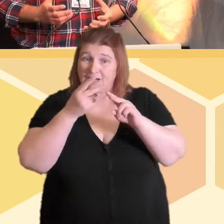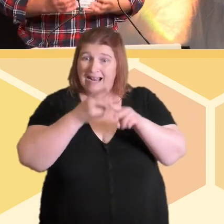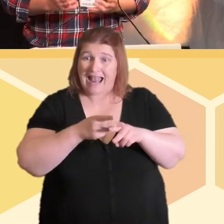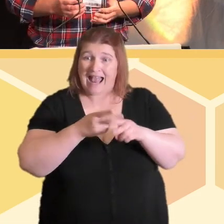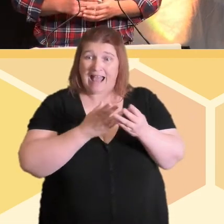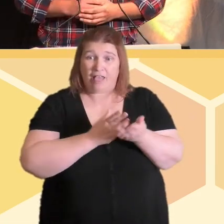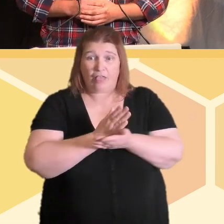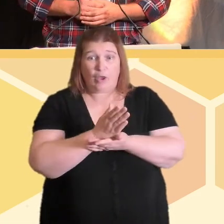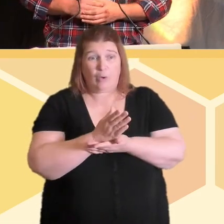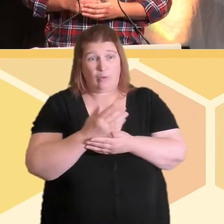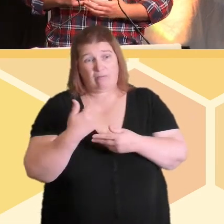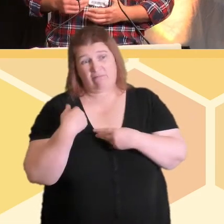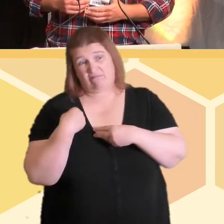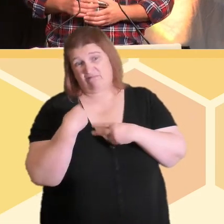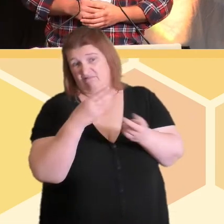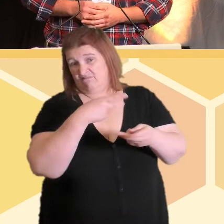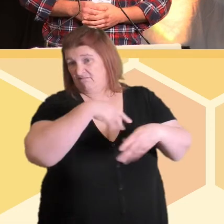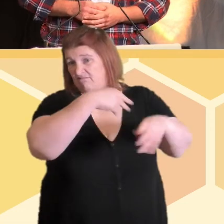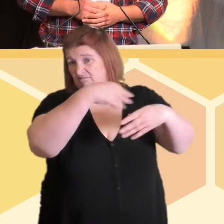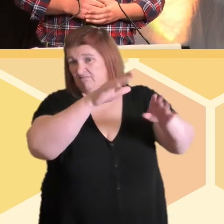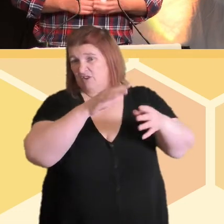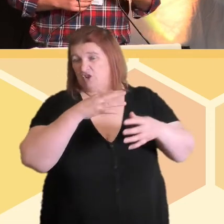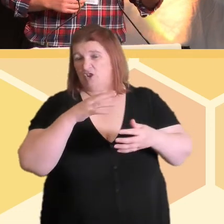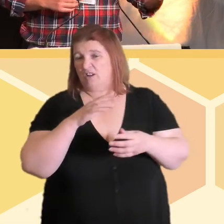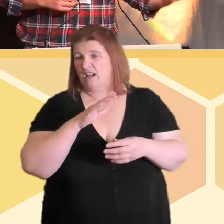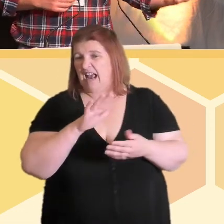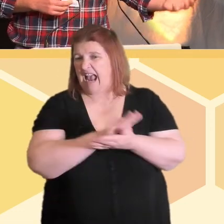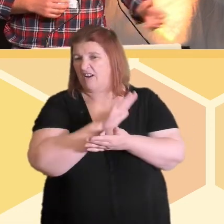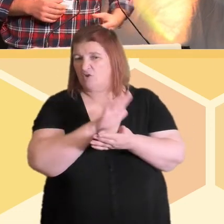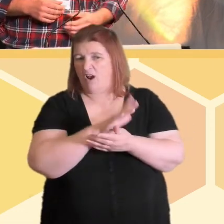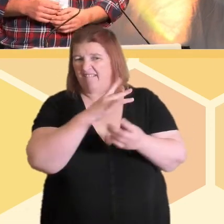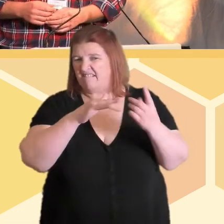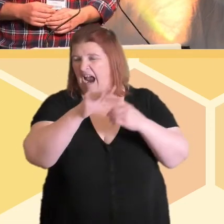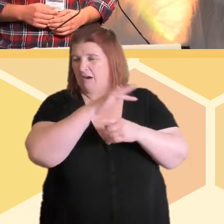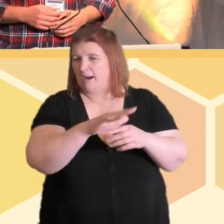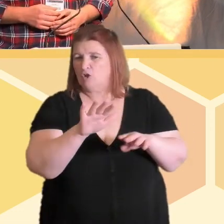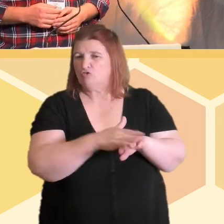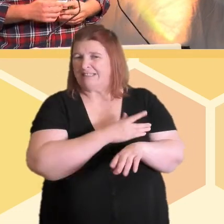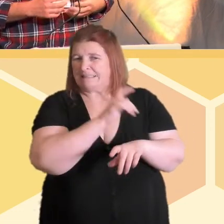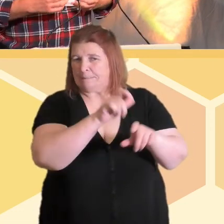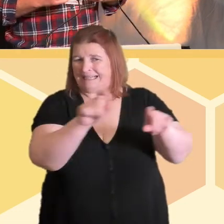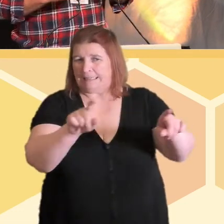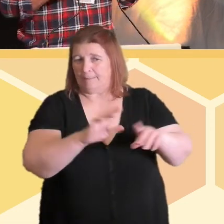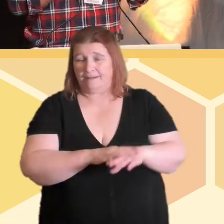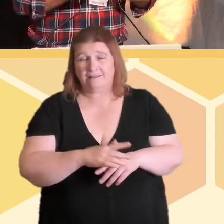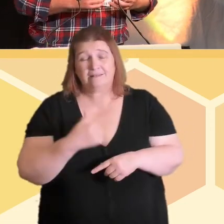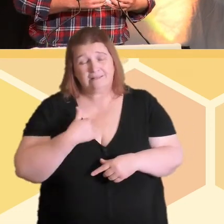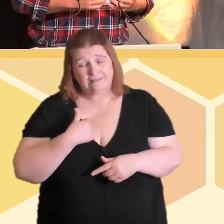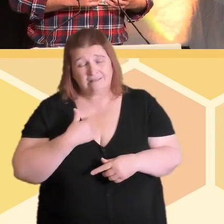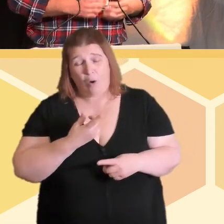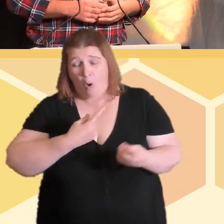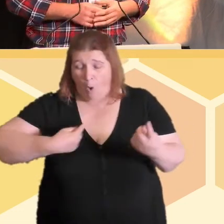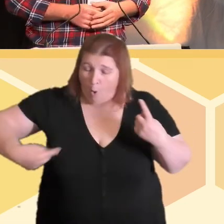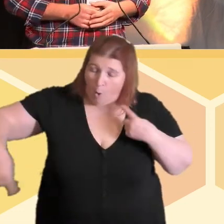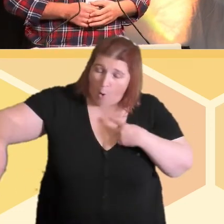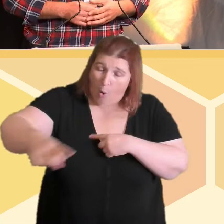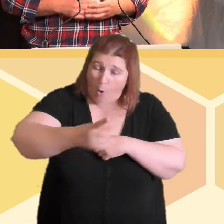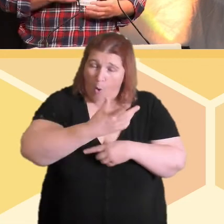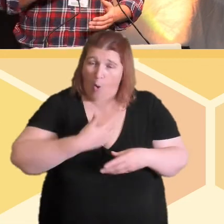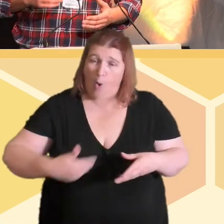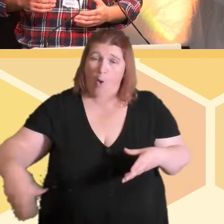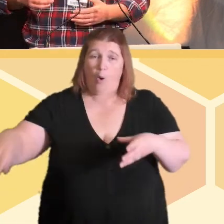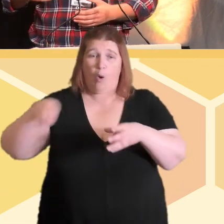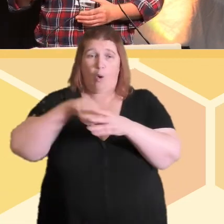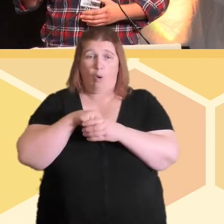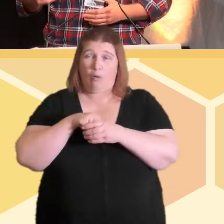a project as a project by those with a green passion, nor as a token service at harvest, but as an integral aspect of